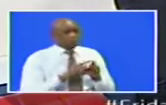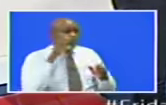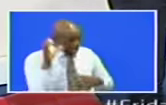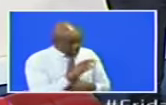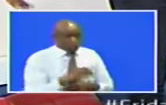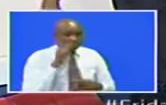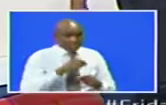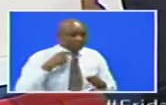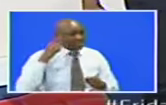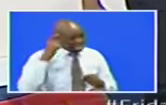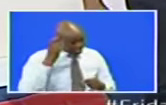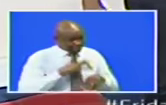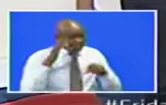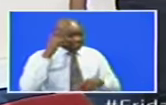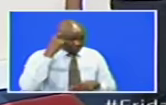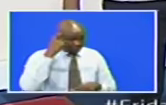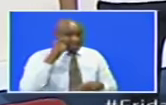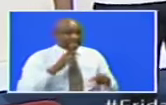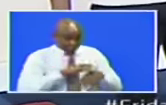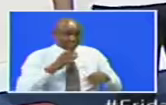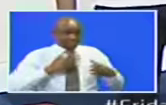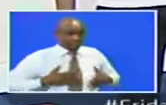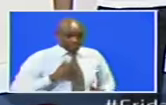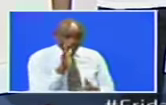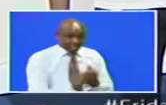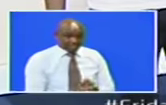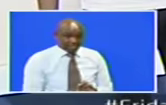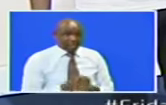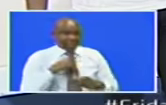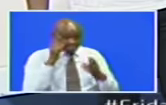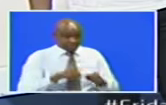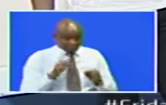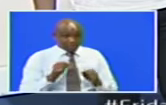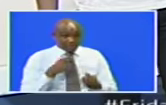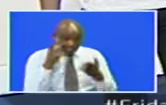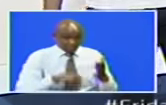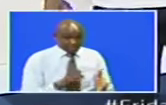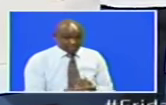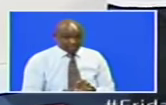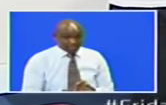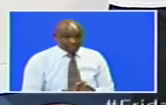has a lot of effects. Effects on you. Yeah. So you know, they. Can I say something? Yes, please.